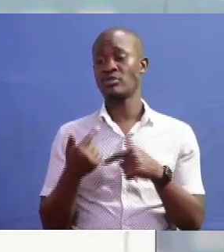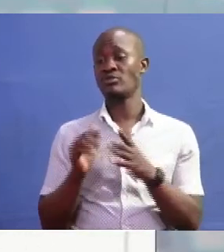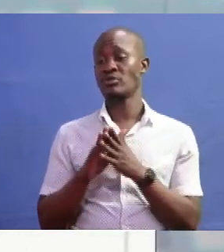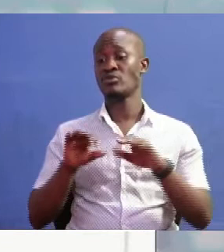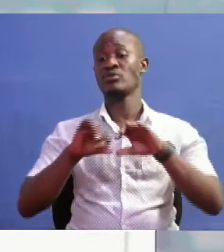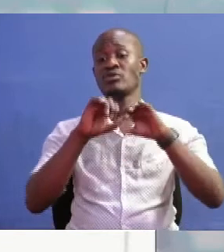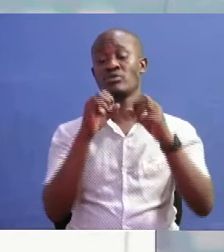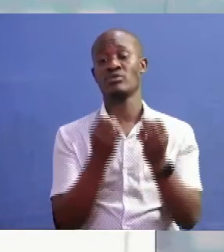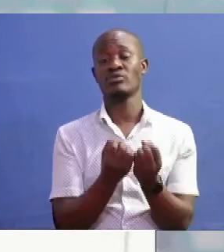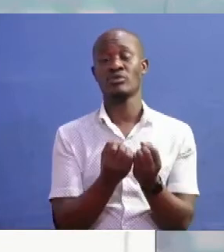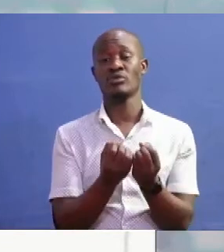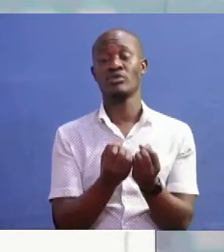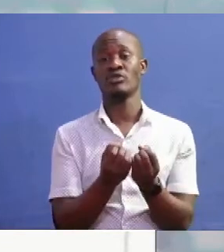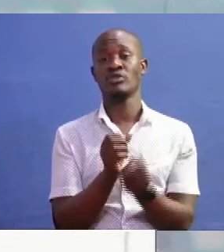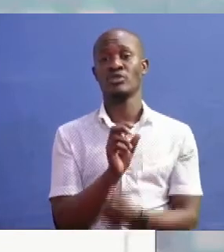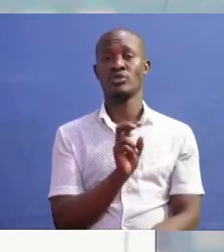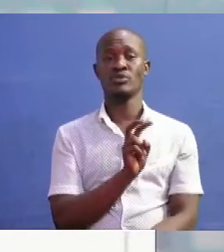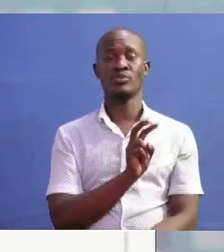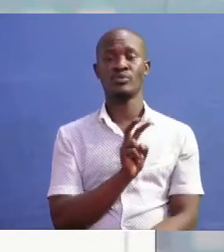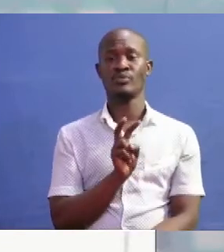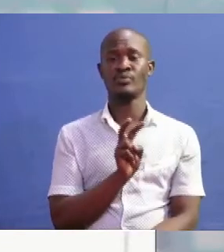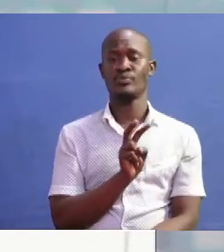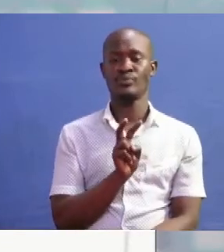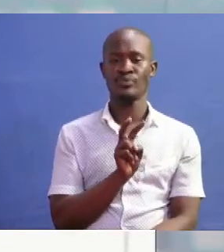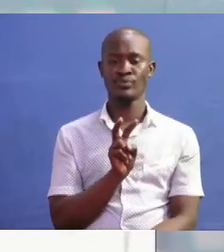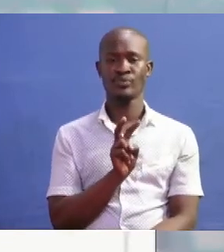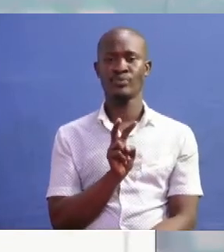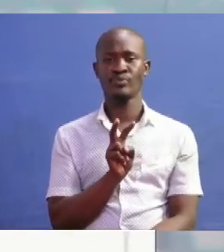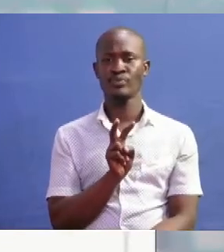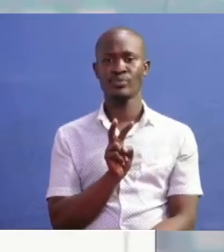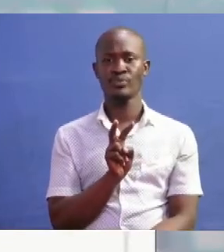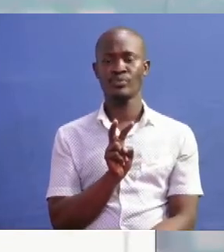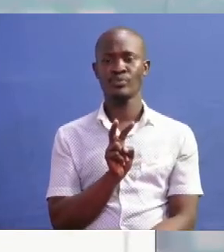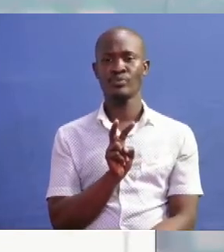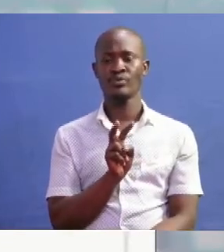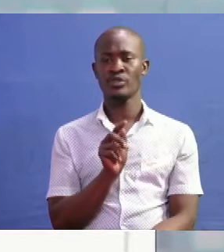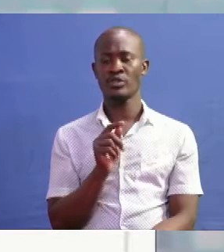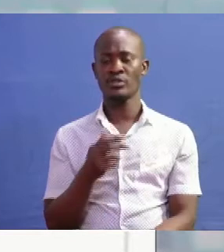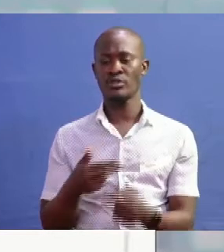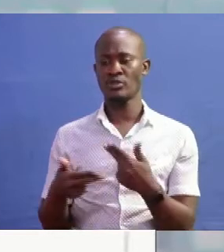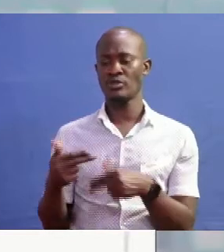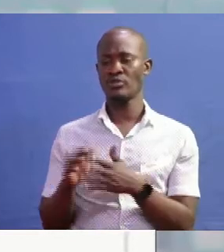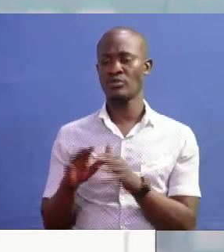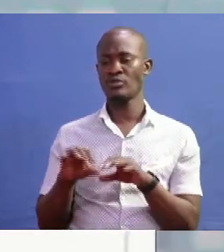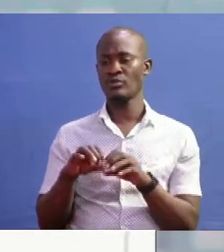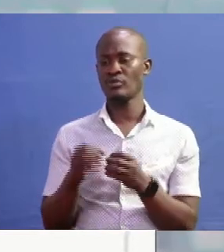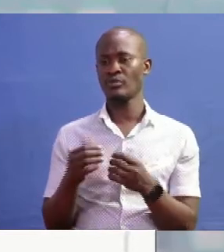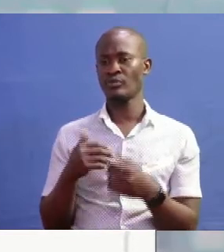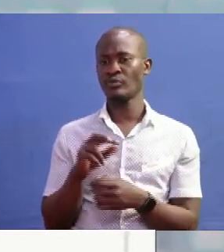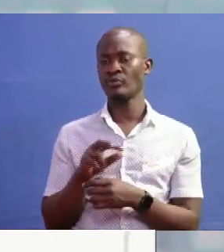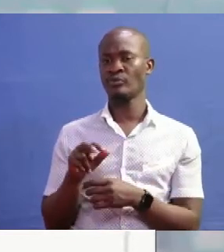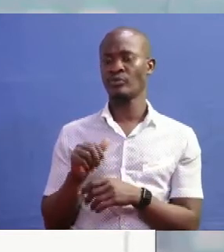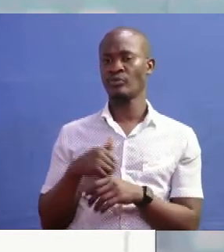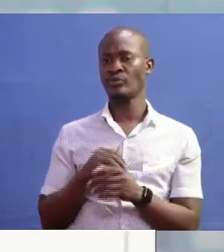SACCOs, if you look at looking at the history of SACCOs and looking at